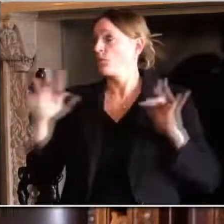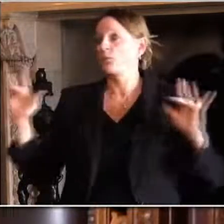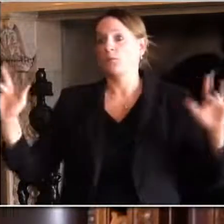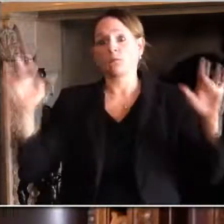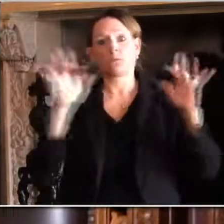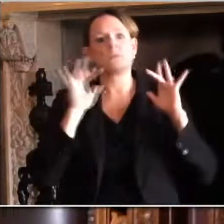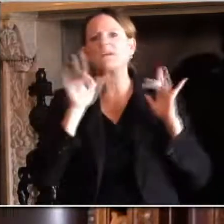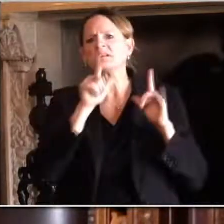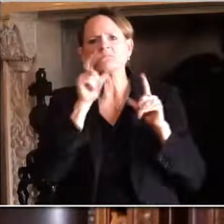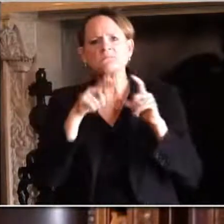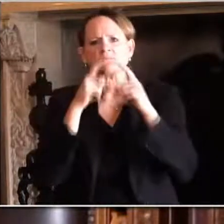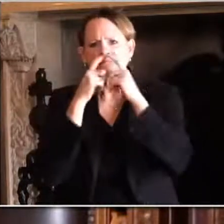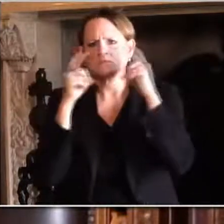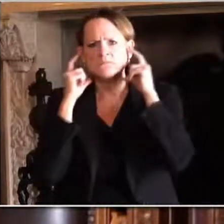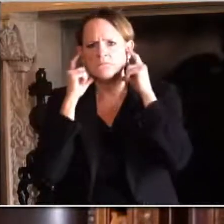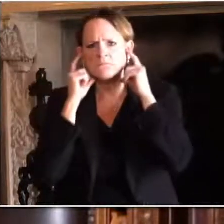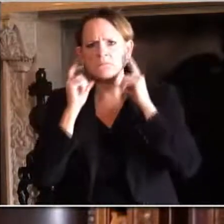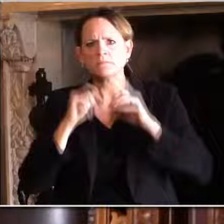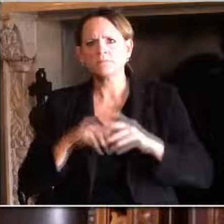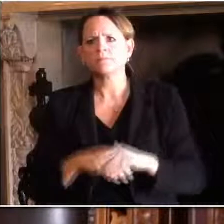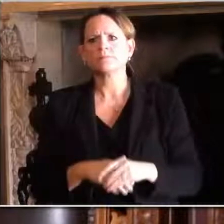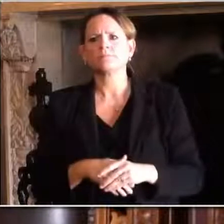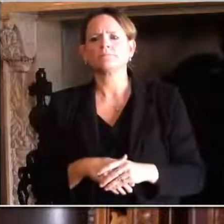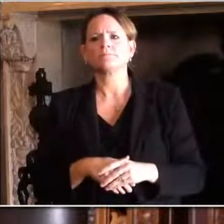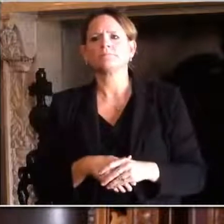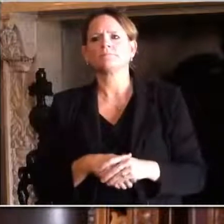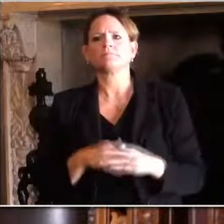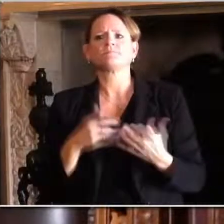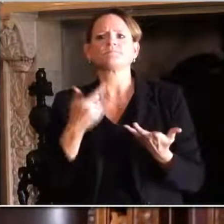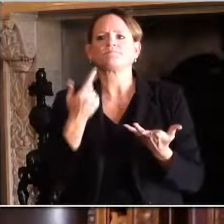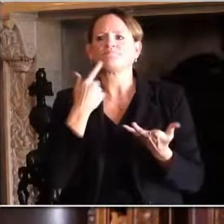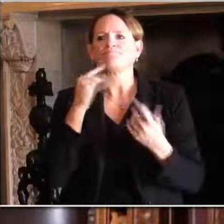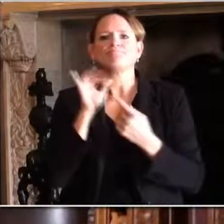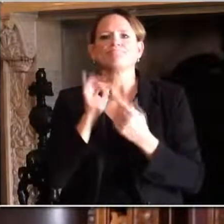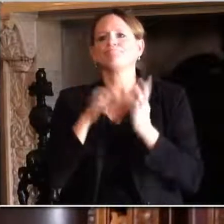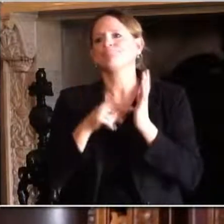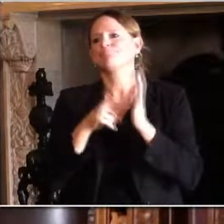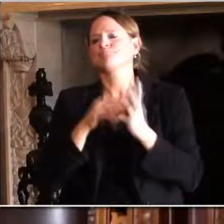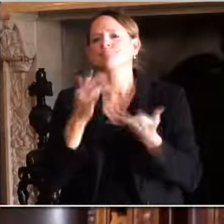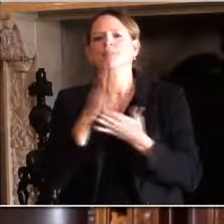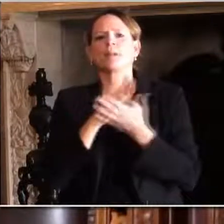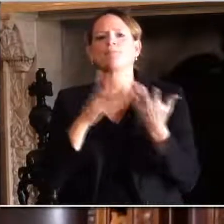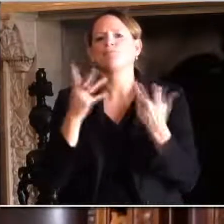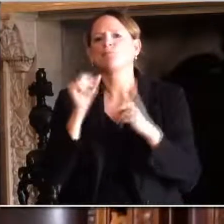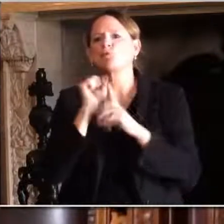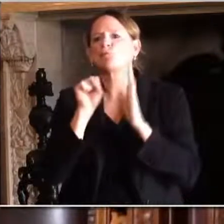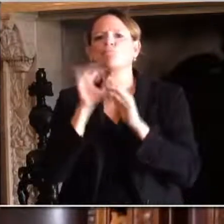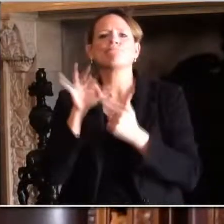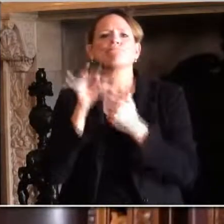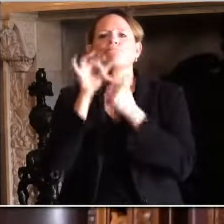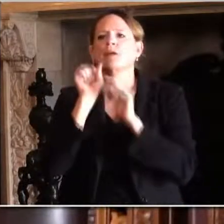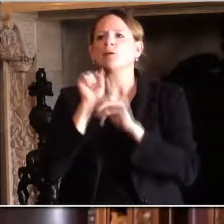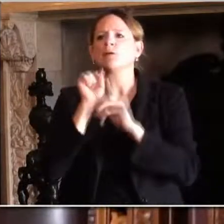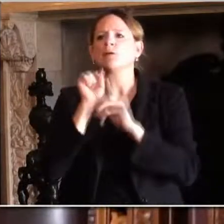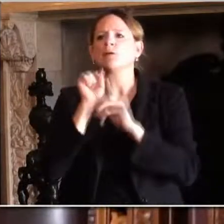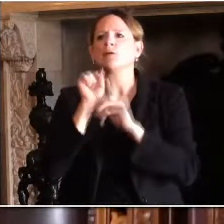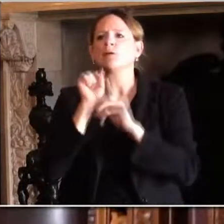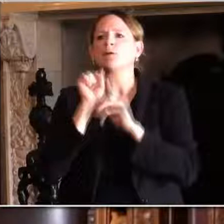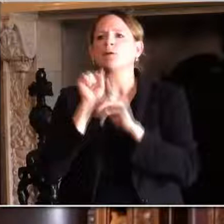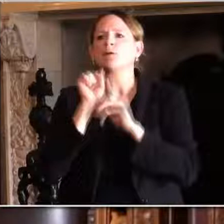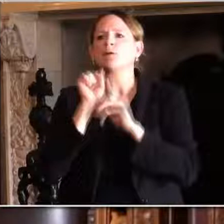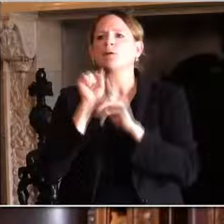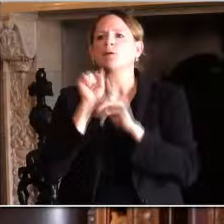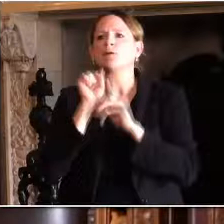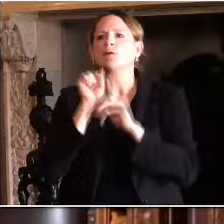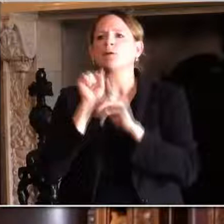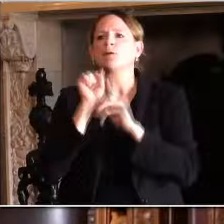wear a mask. In addition, there are some carve-outs for special situations where state or federal laws or regulations